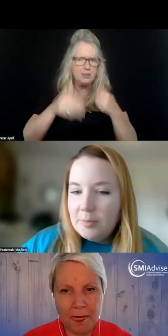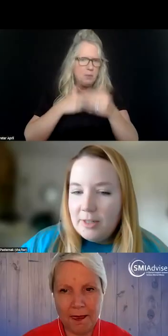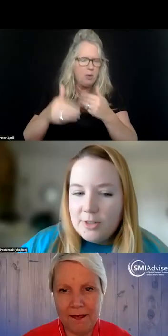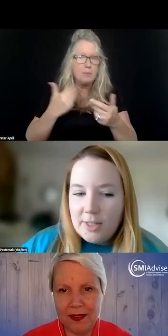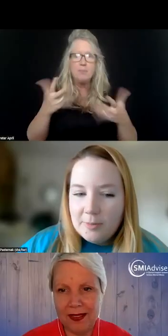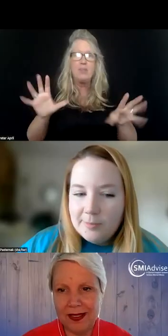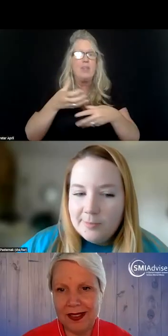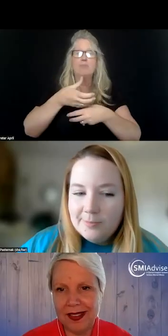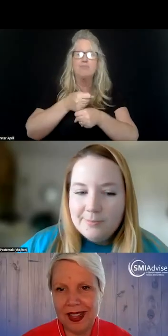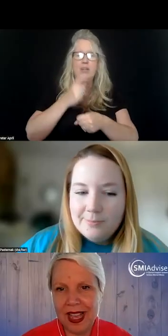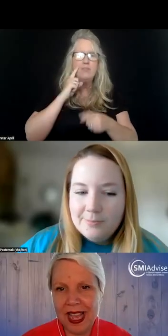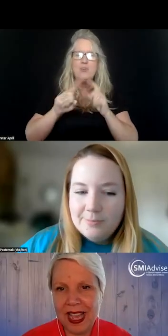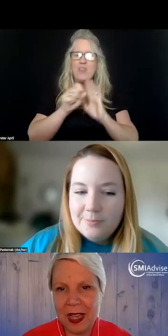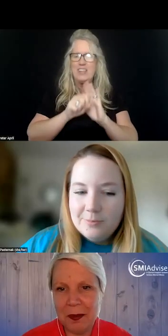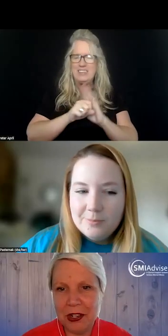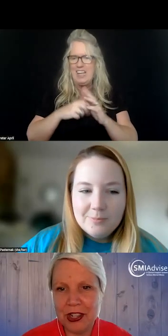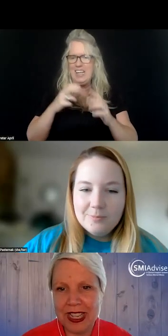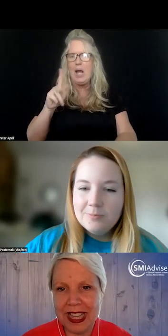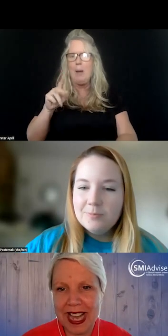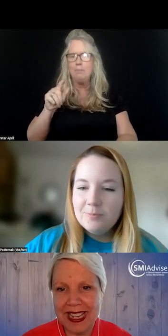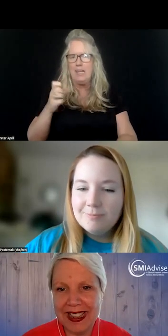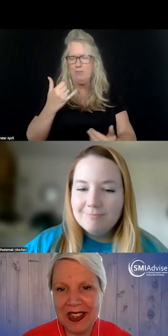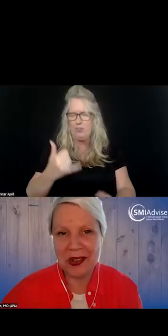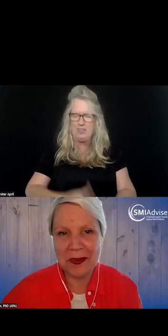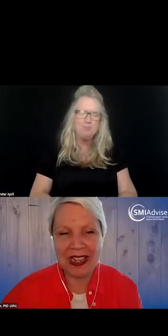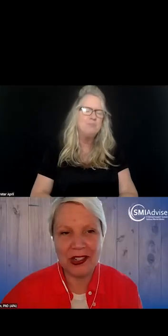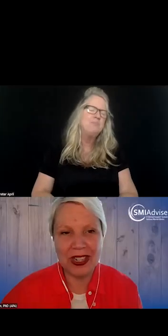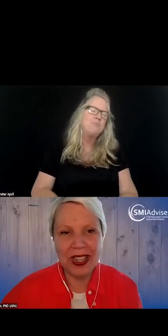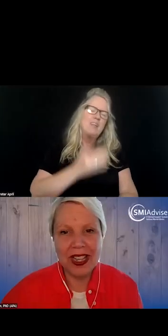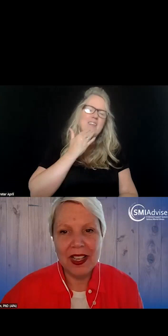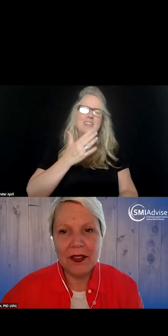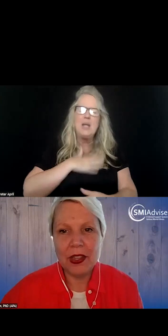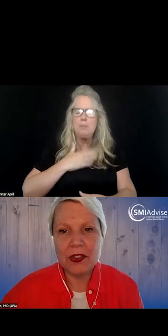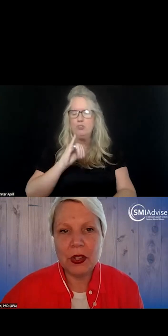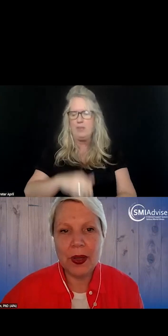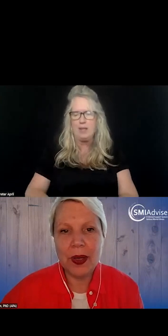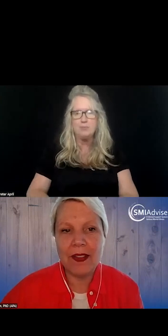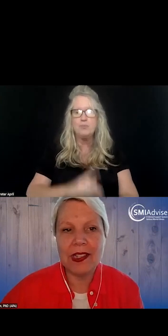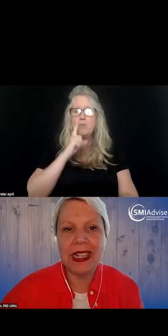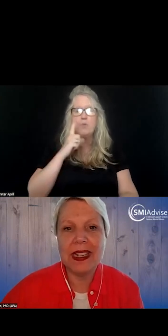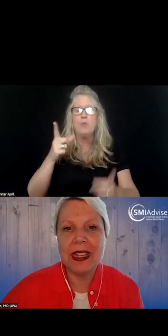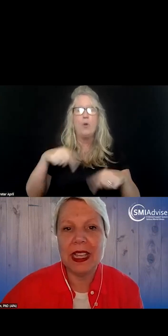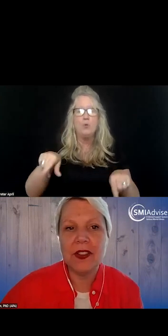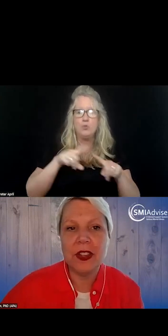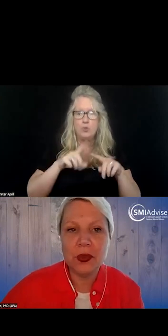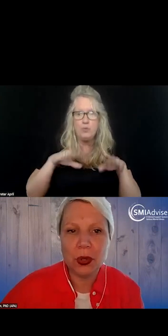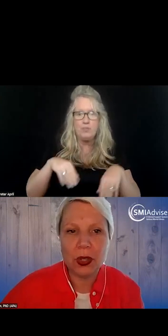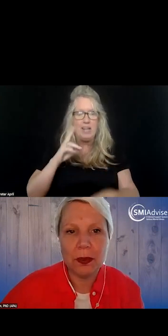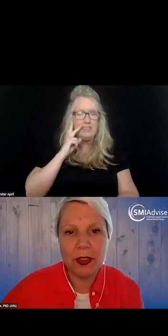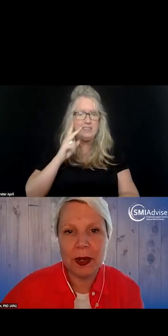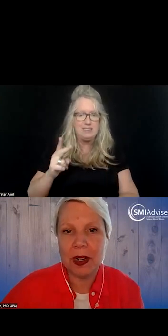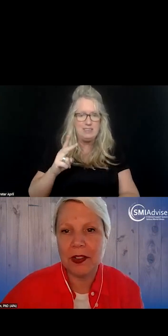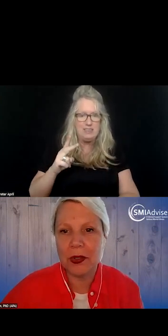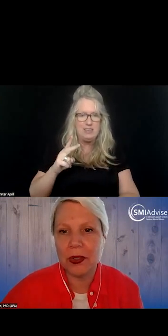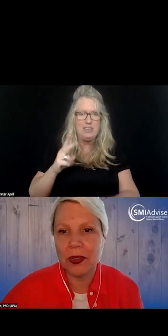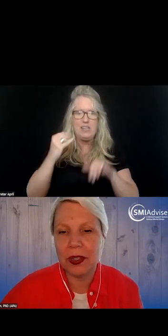state update for today. Hey, I appreciate that. Thanks so much. For those of you who haven't seen the individual